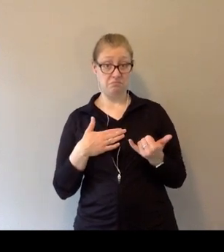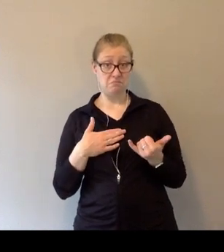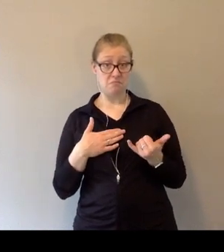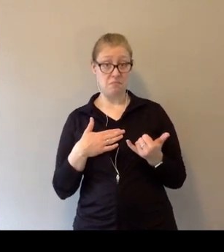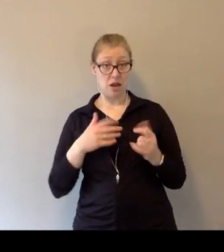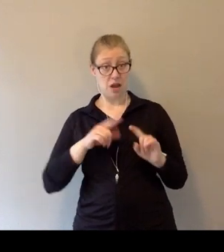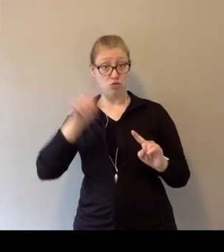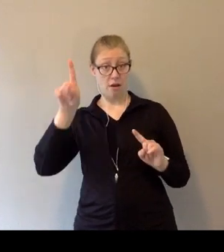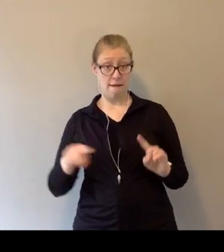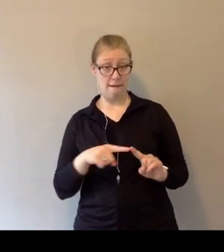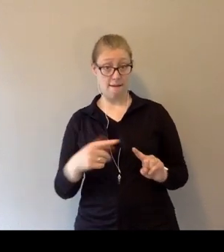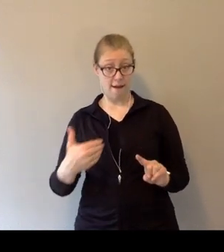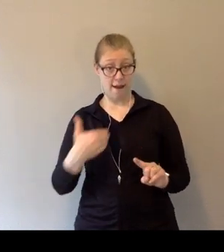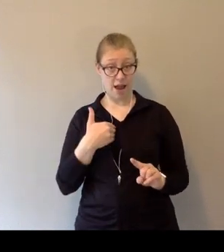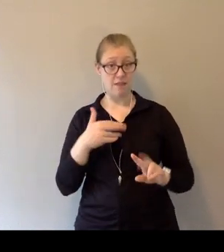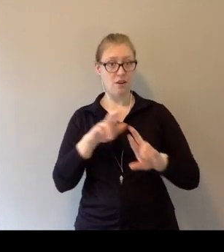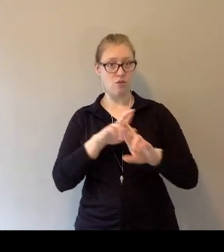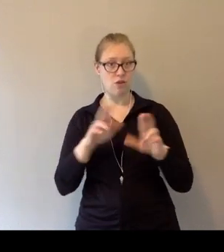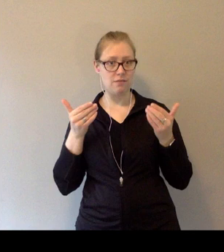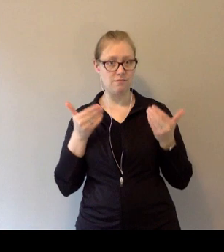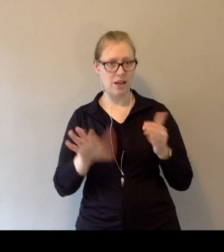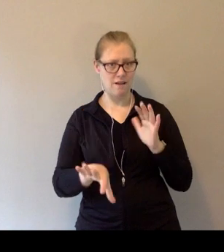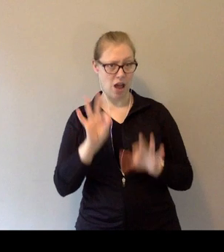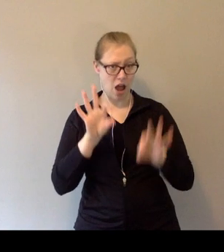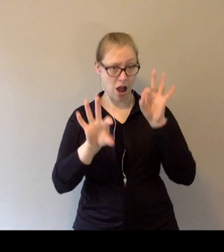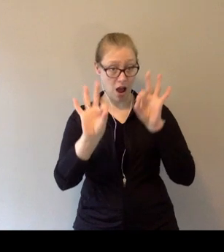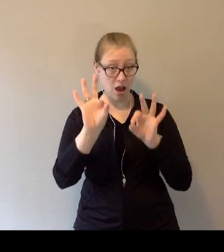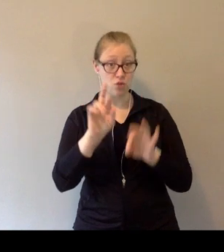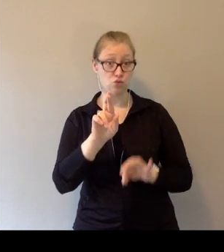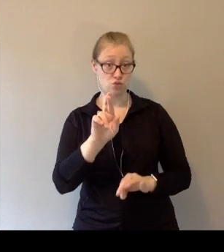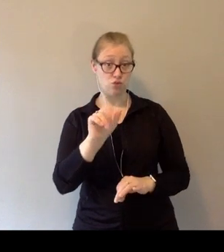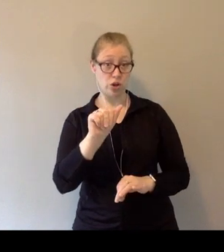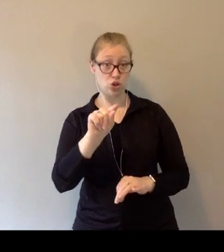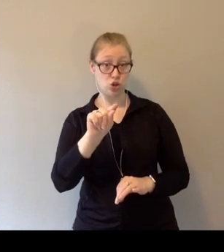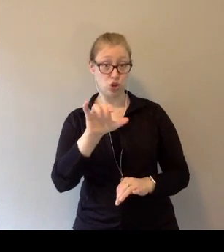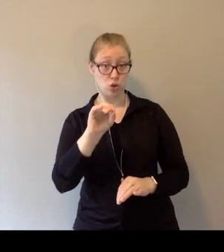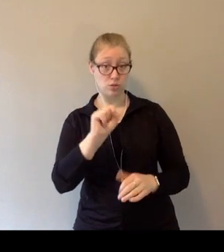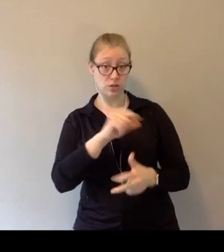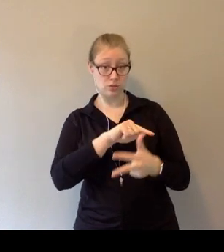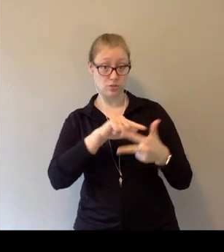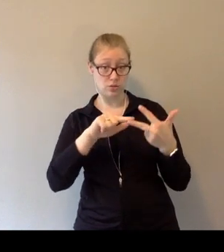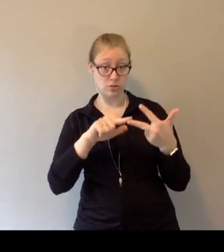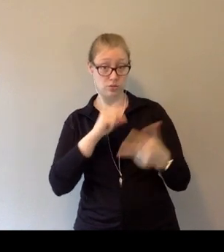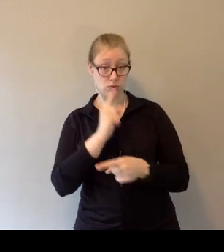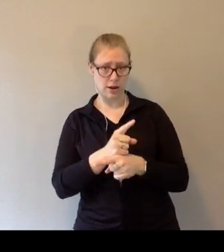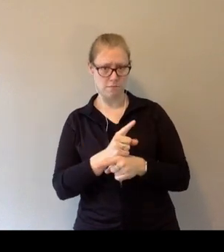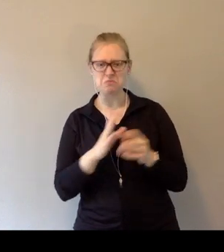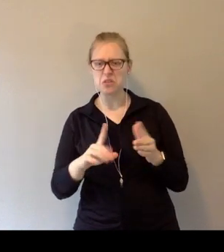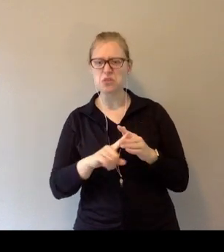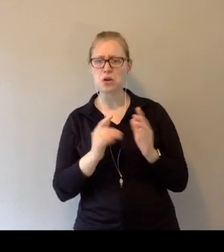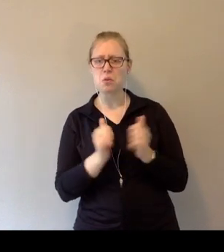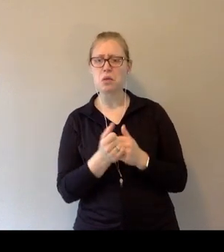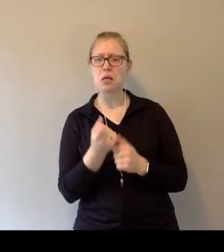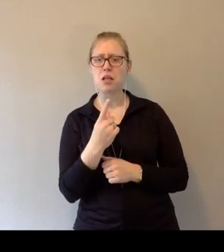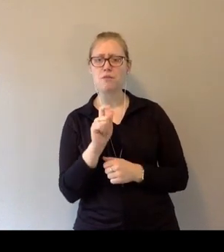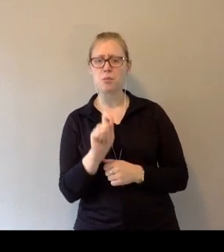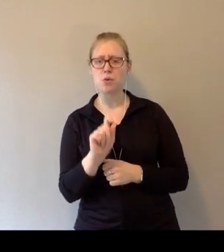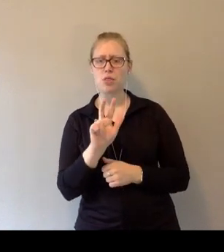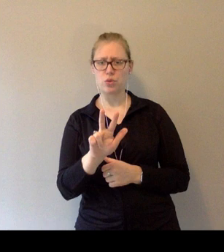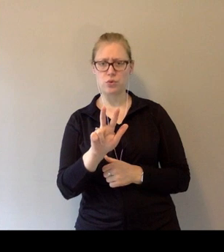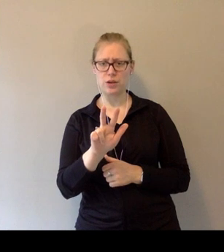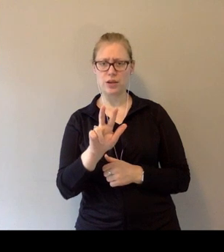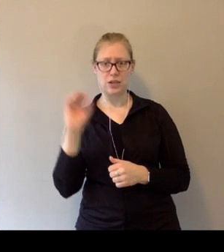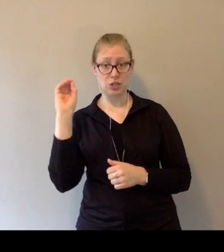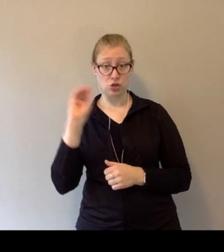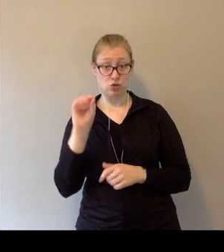in. So let's say that let's start with the 11.3 degree angle, and let's find the sine. So